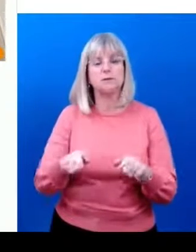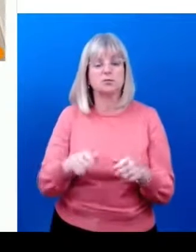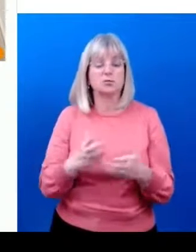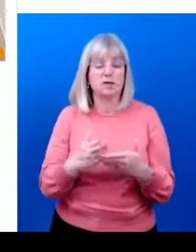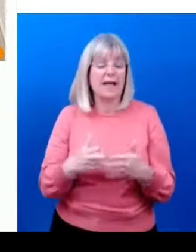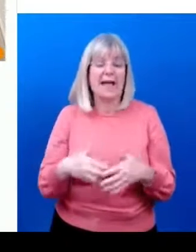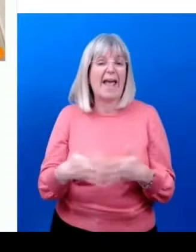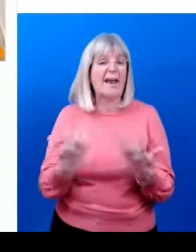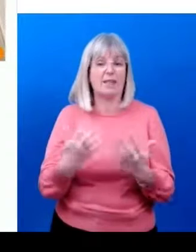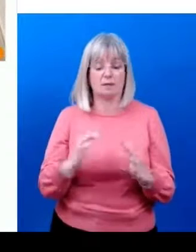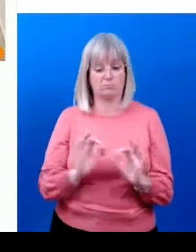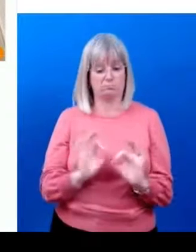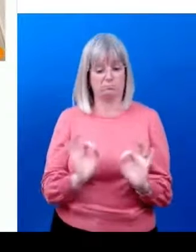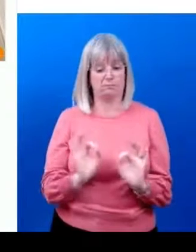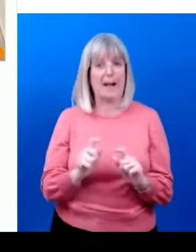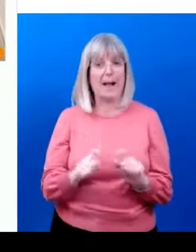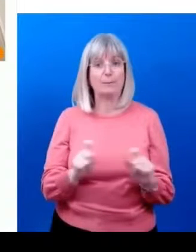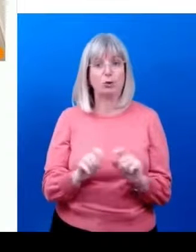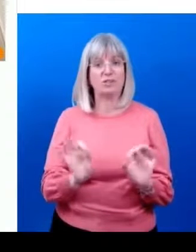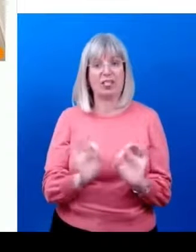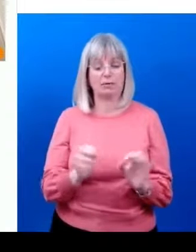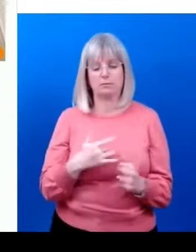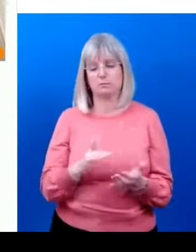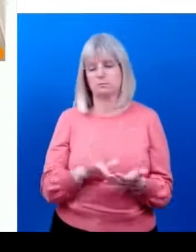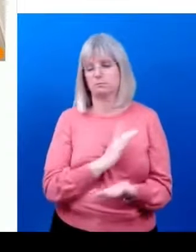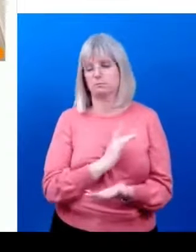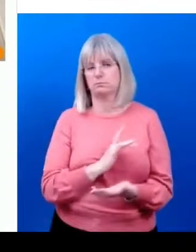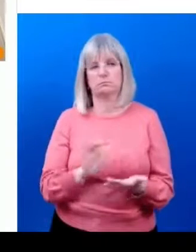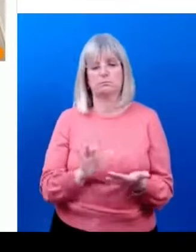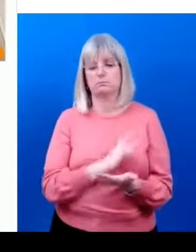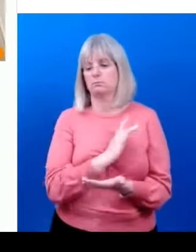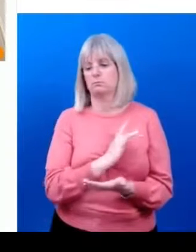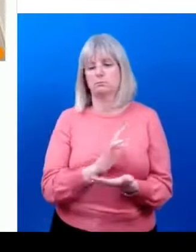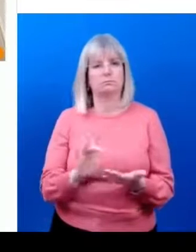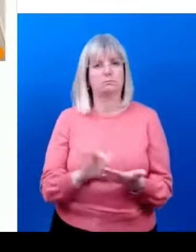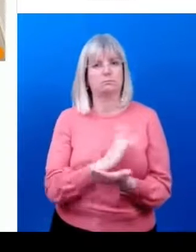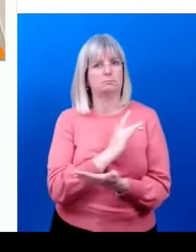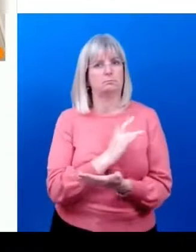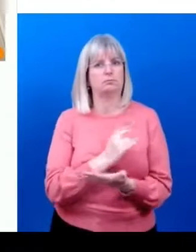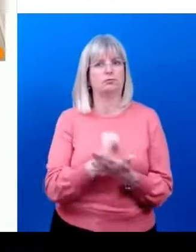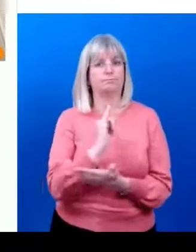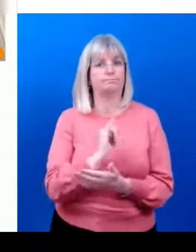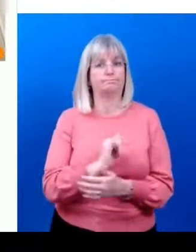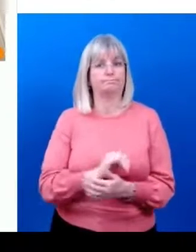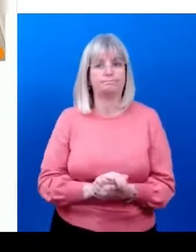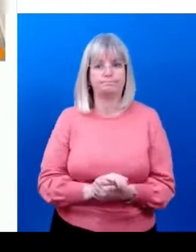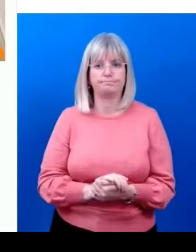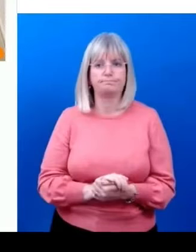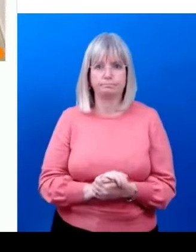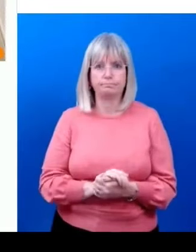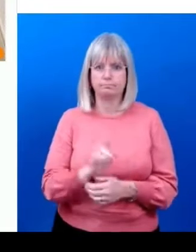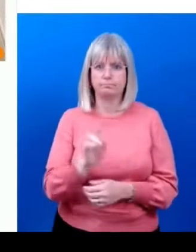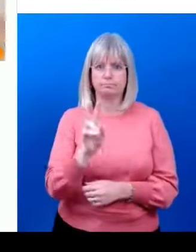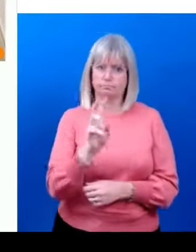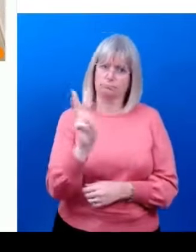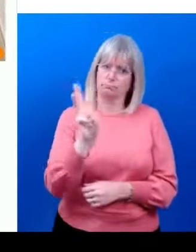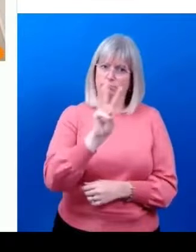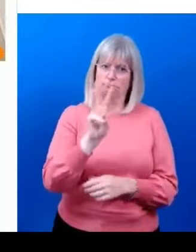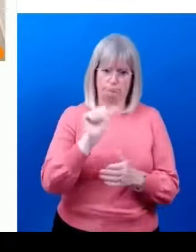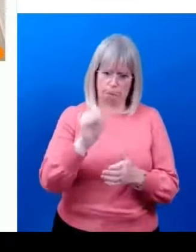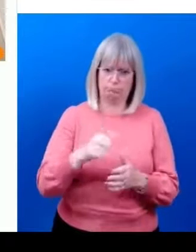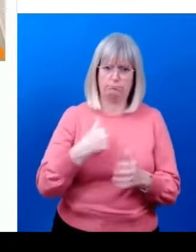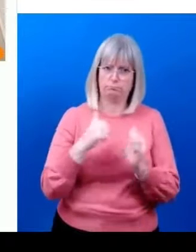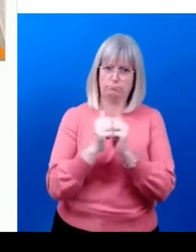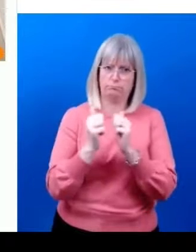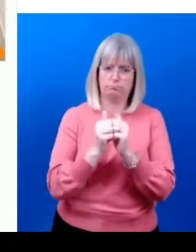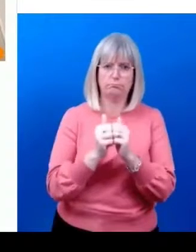right. As a protest. 100%. Right. I might not need them, but if you don't have them, I'm not